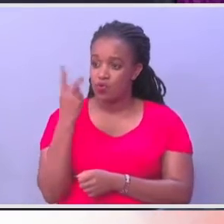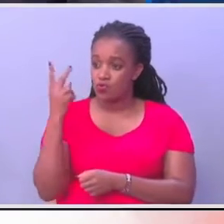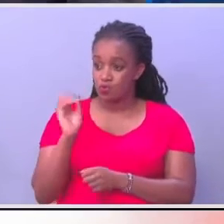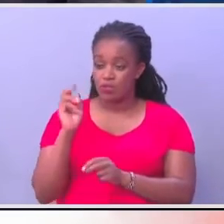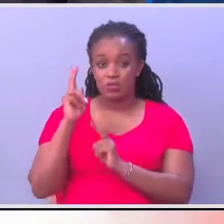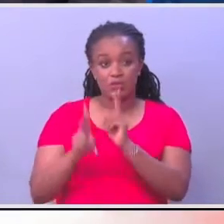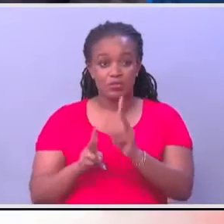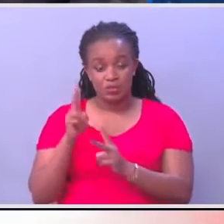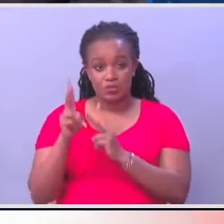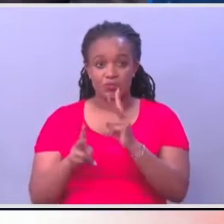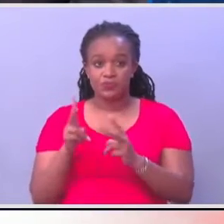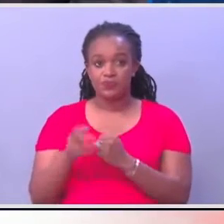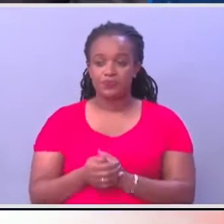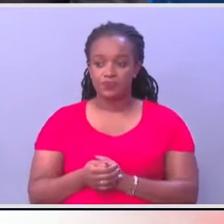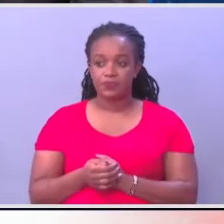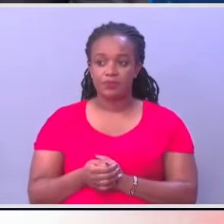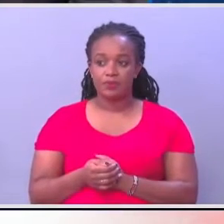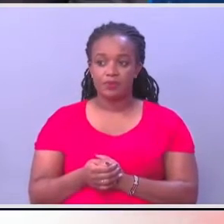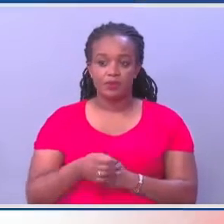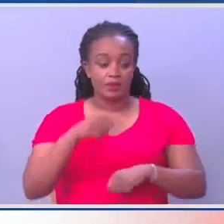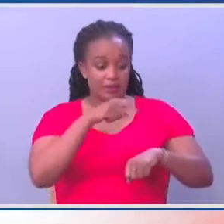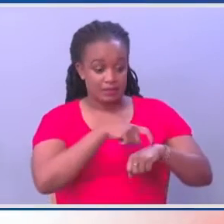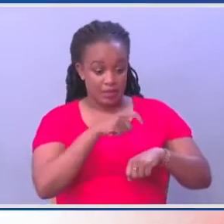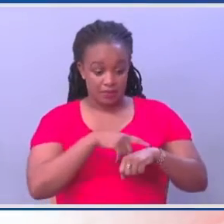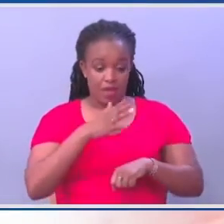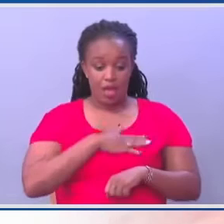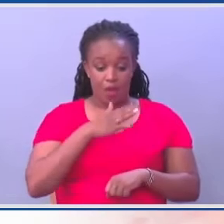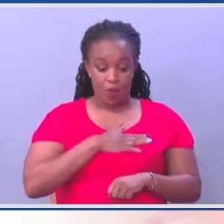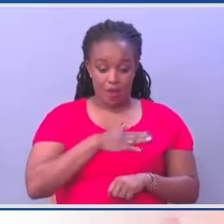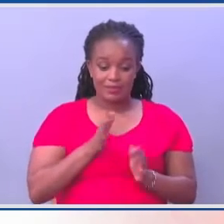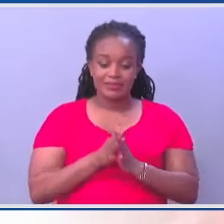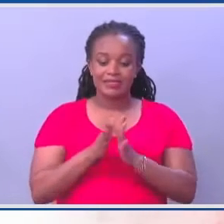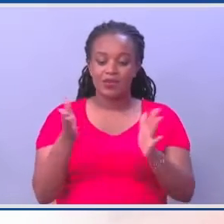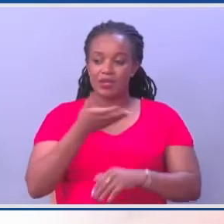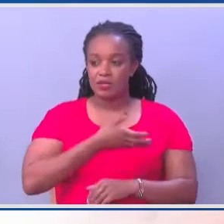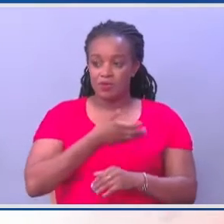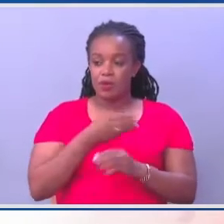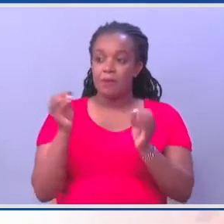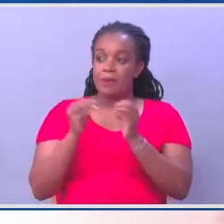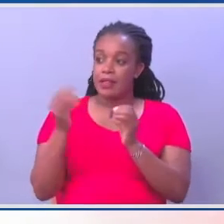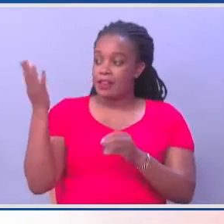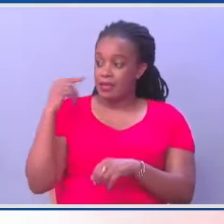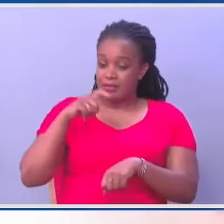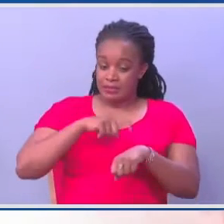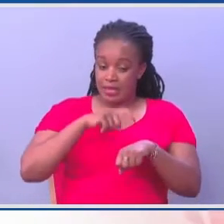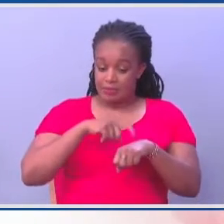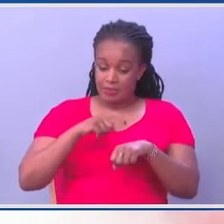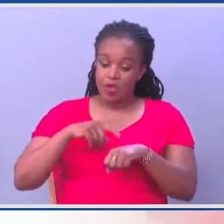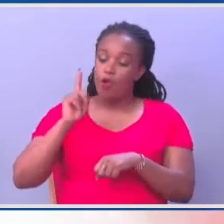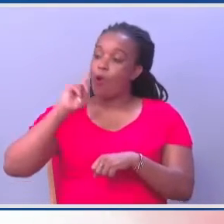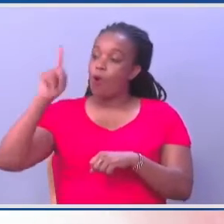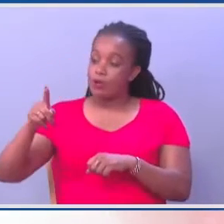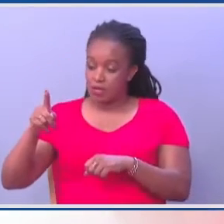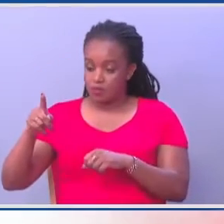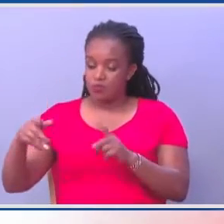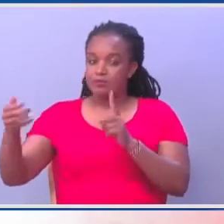presidential bid? When our NEC and General Council met the last time, they authorized us to reach out to other